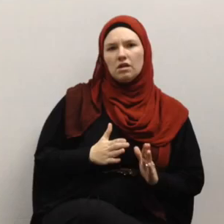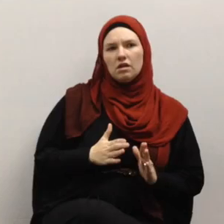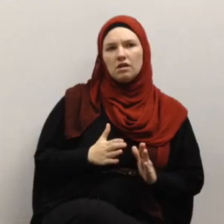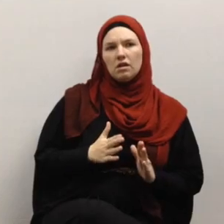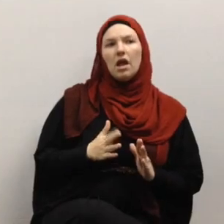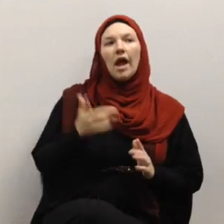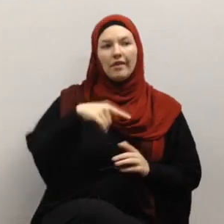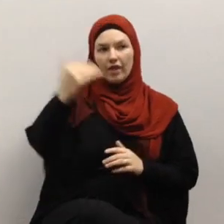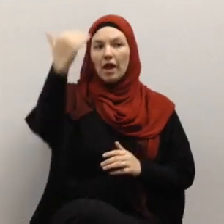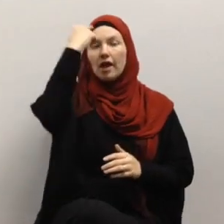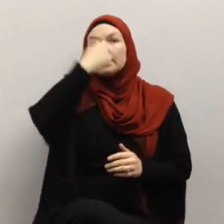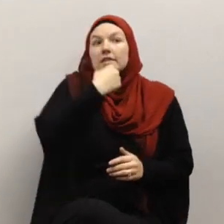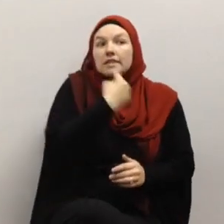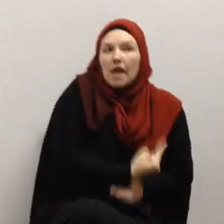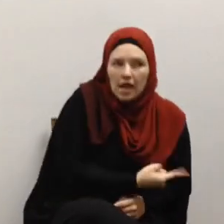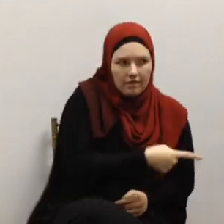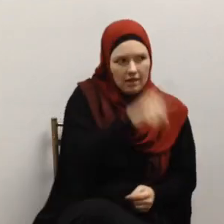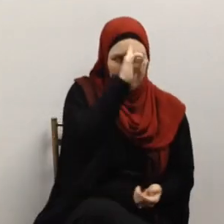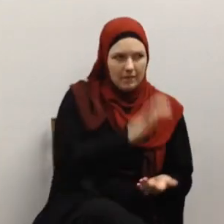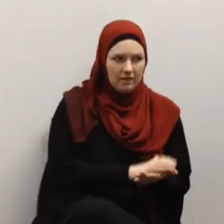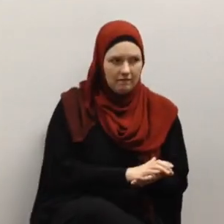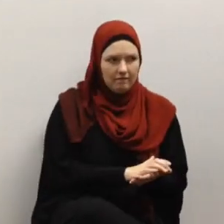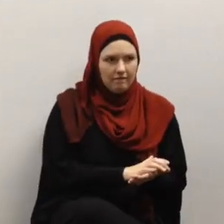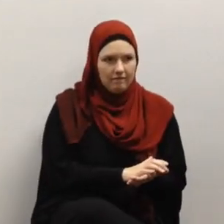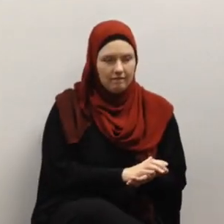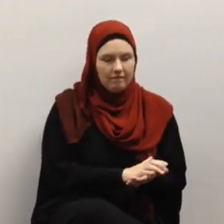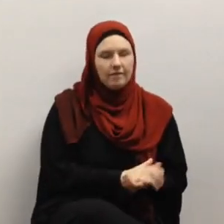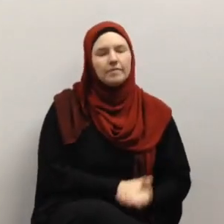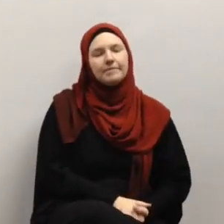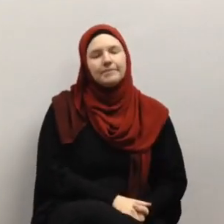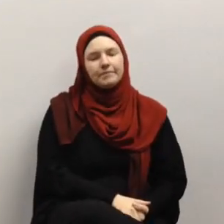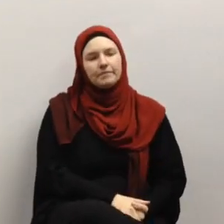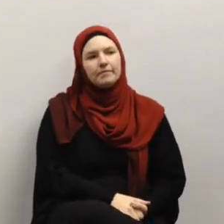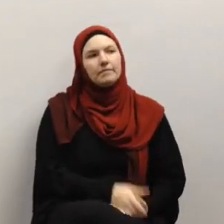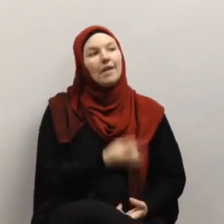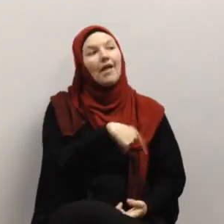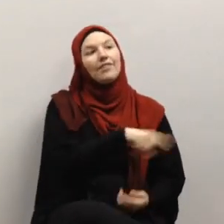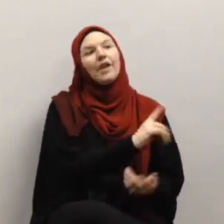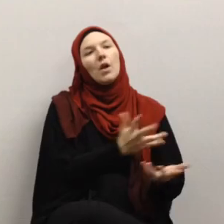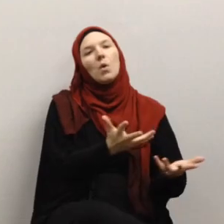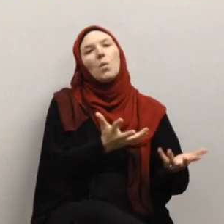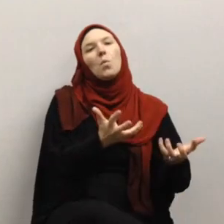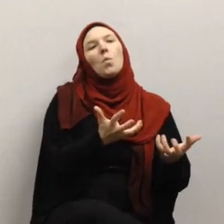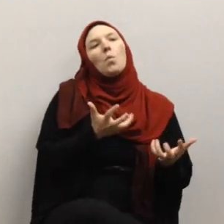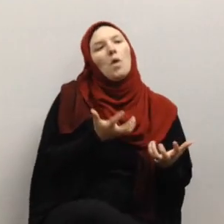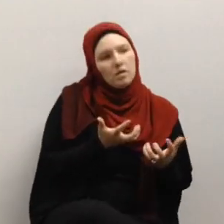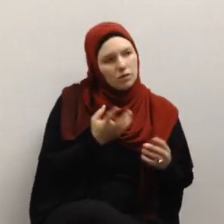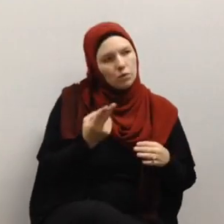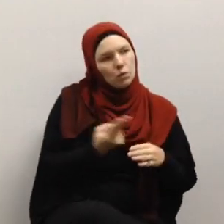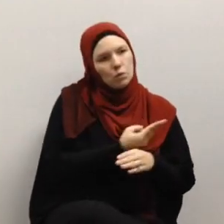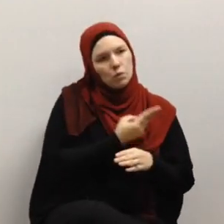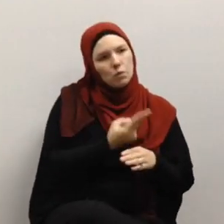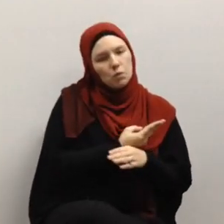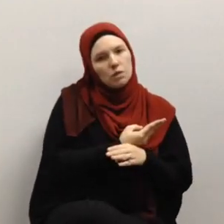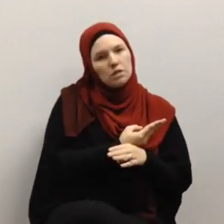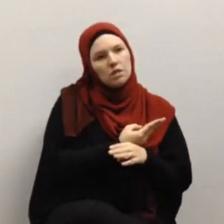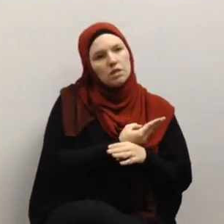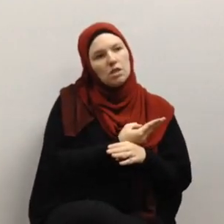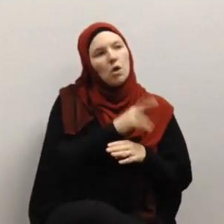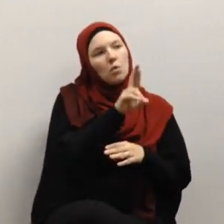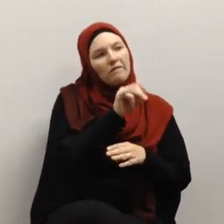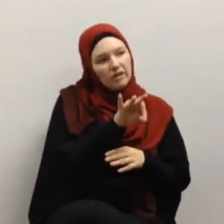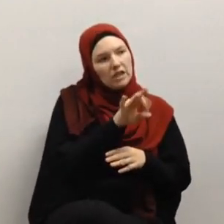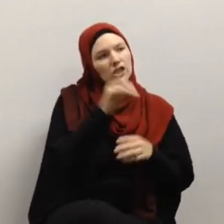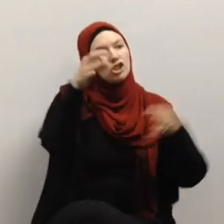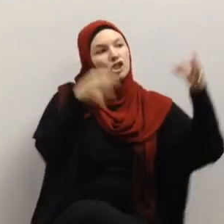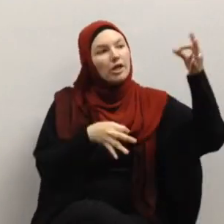you and what has been sent down before you? They want to use references and judgments